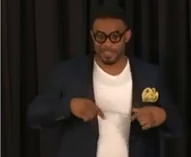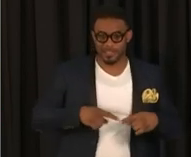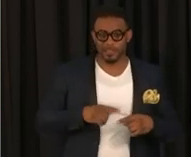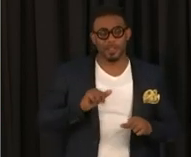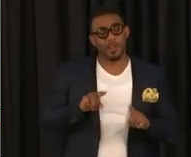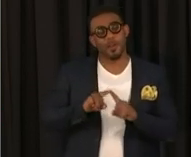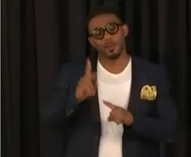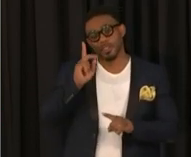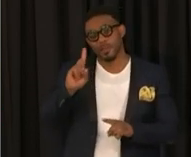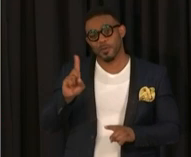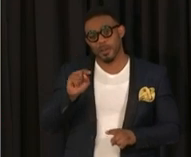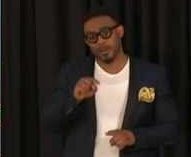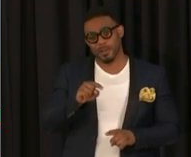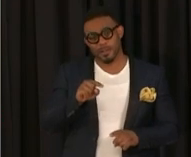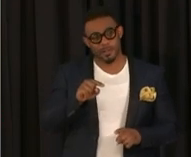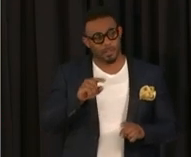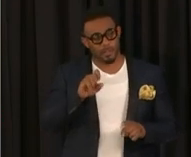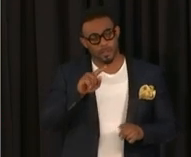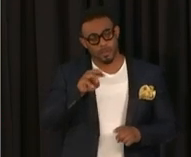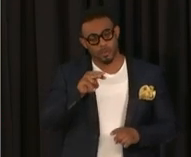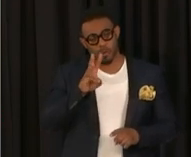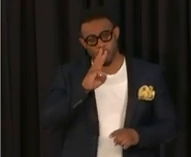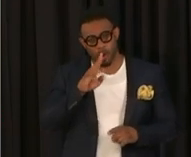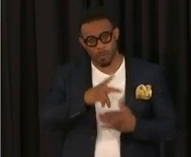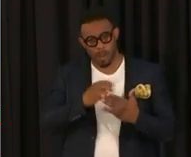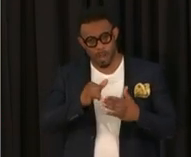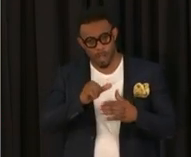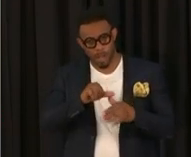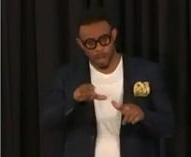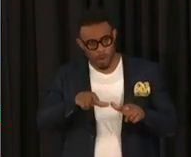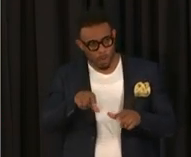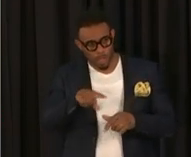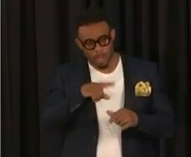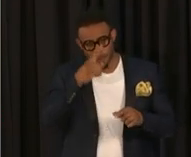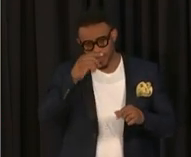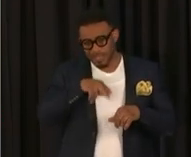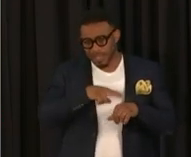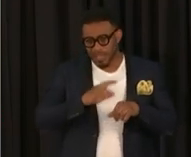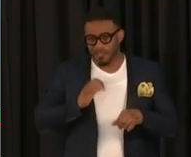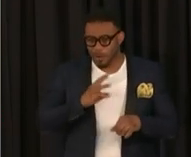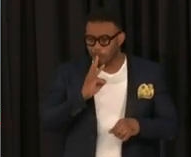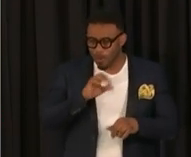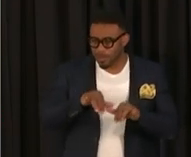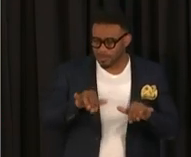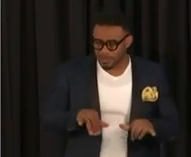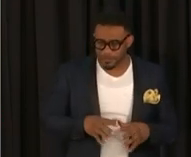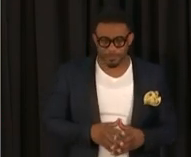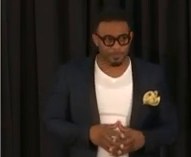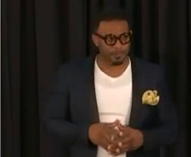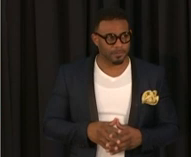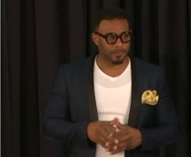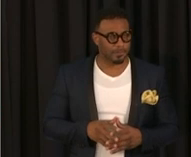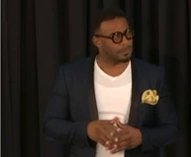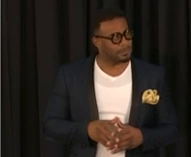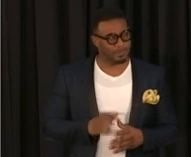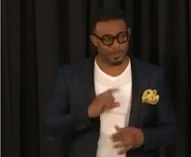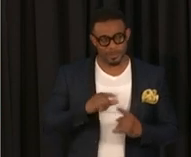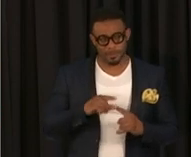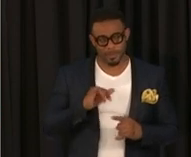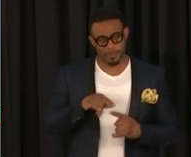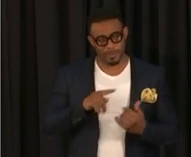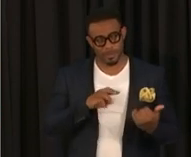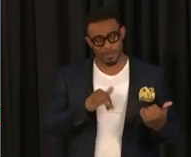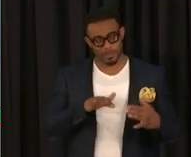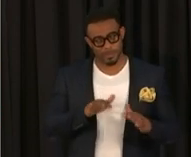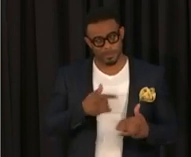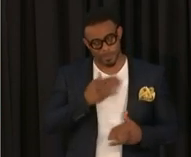residents. You can also see where the stormwater projects are located. Due to the nature of our water system, which I hesitate to talk about